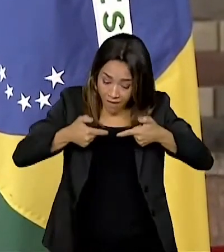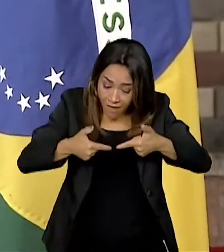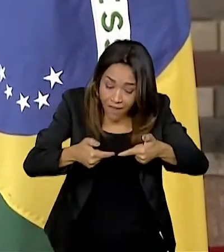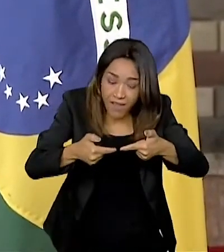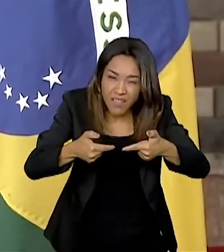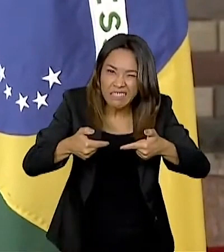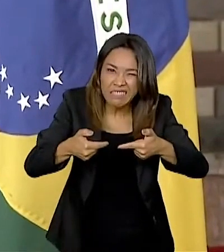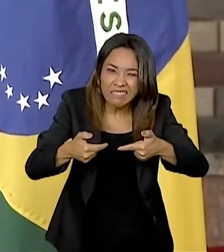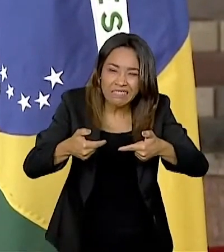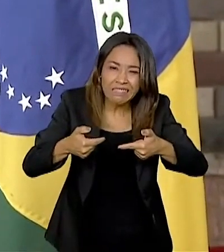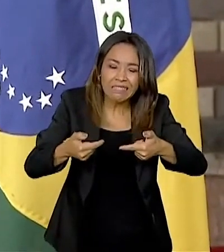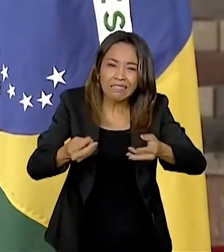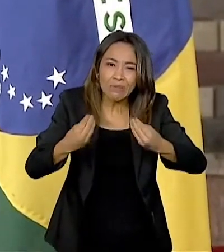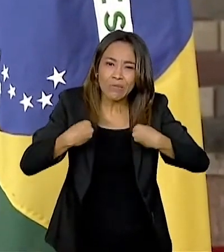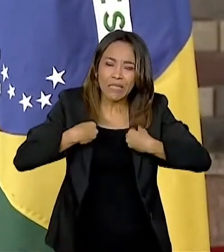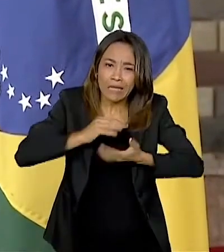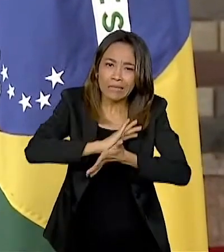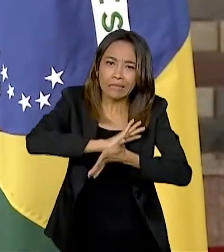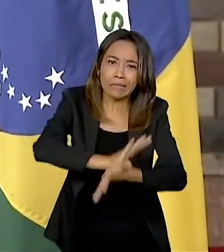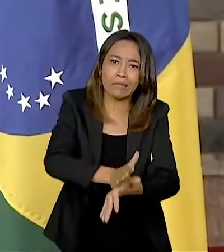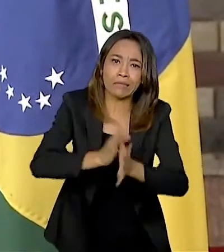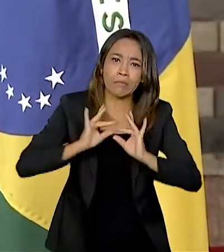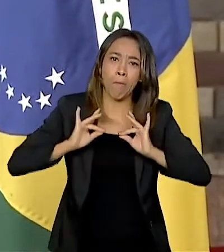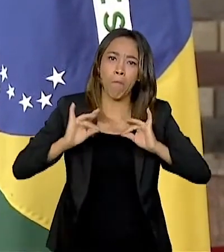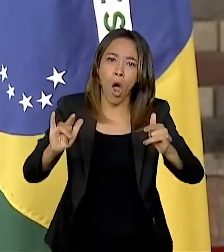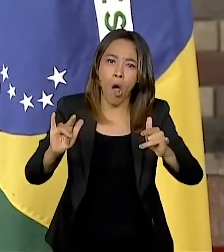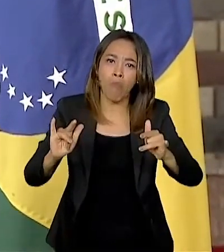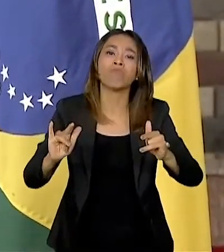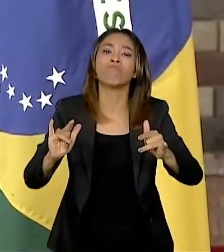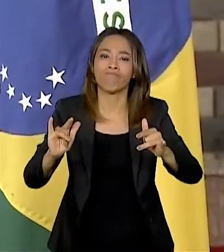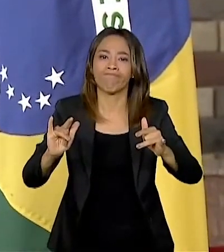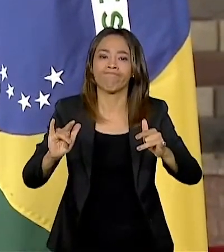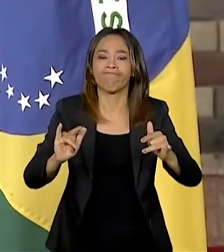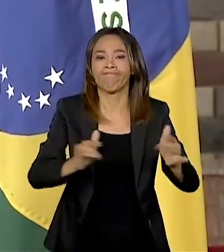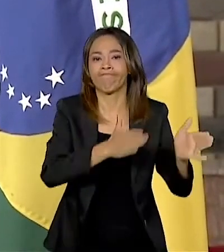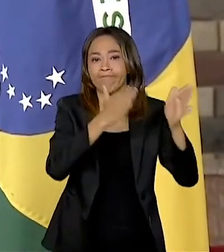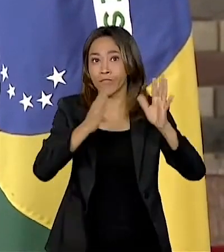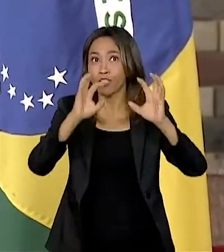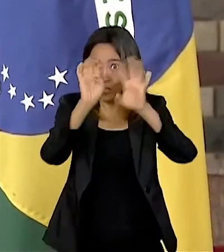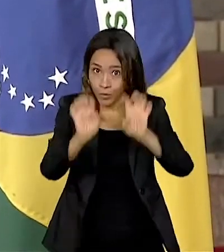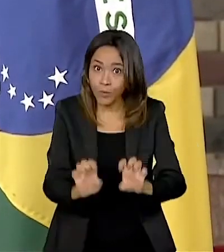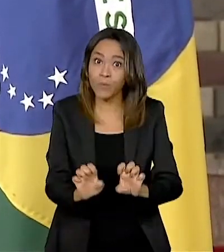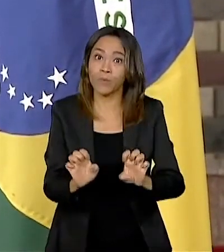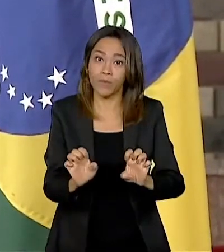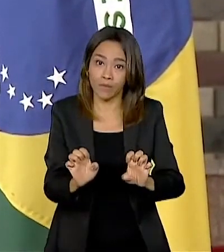traz destruição. War brings destruction. De infraestrutura.